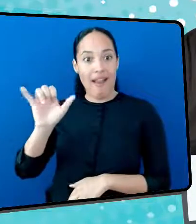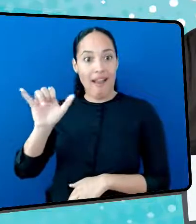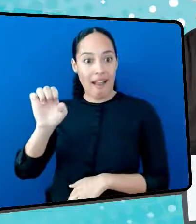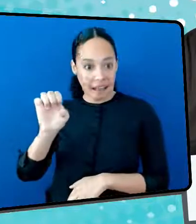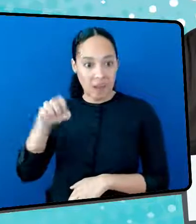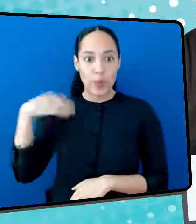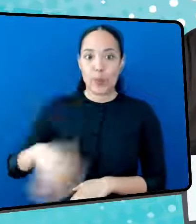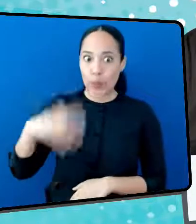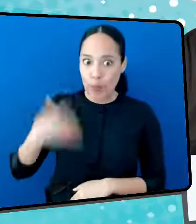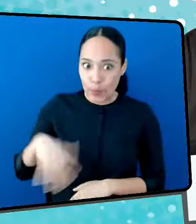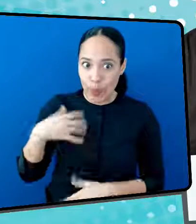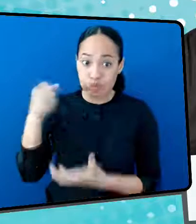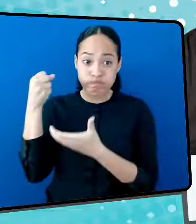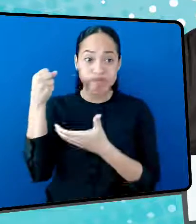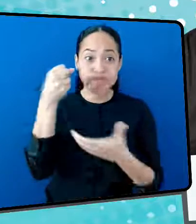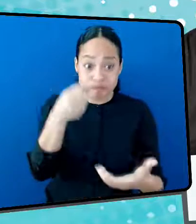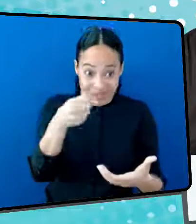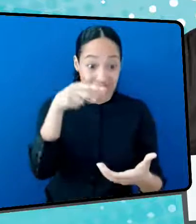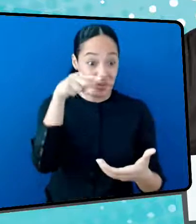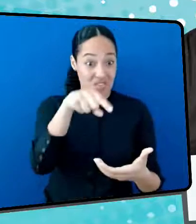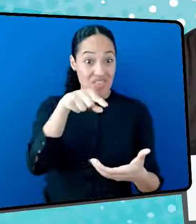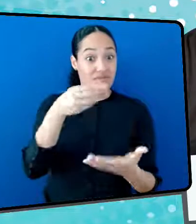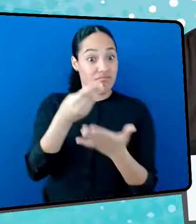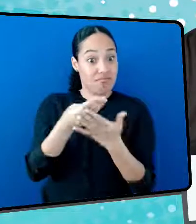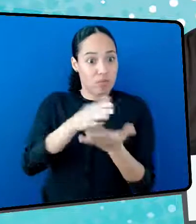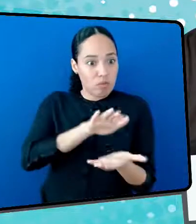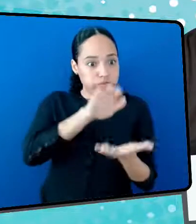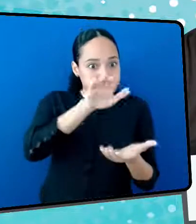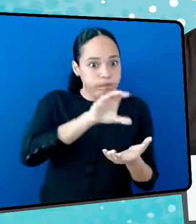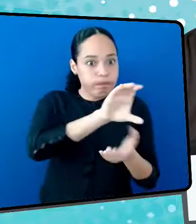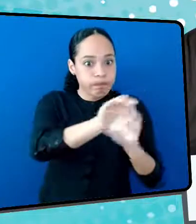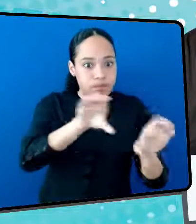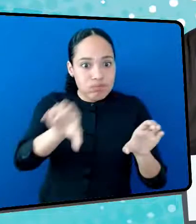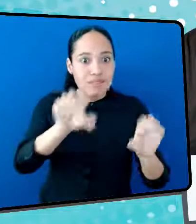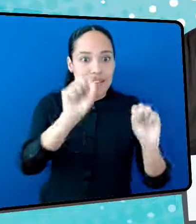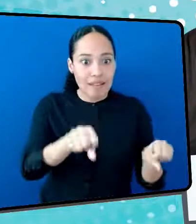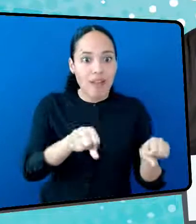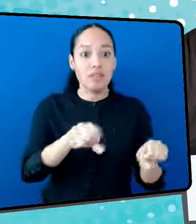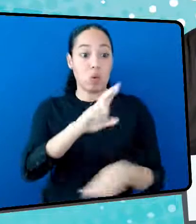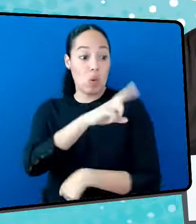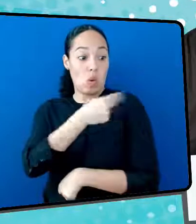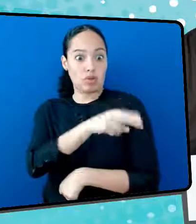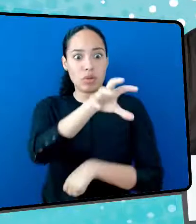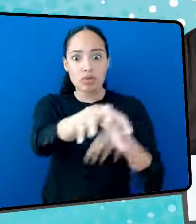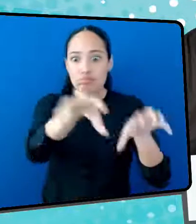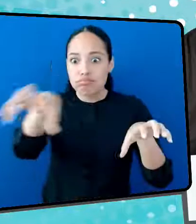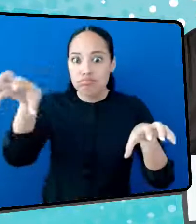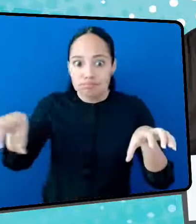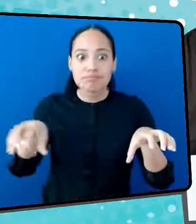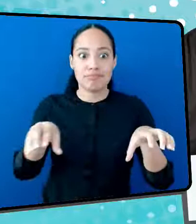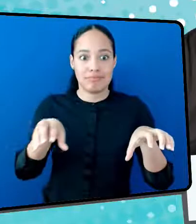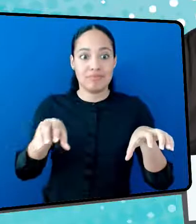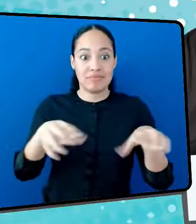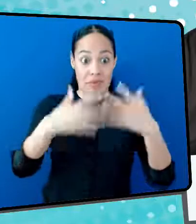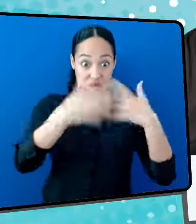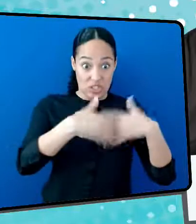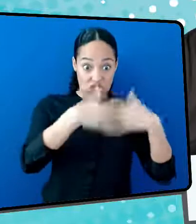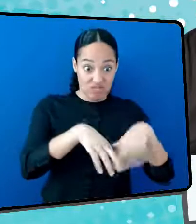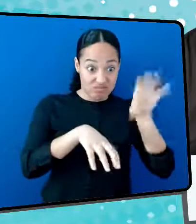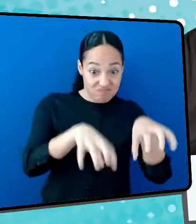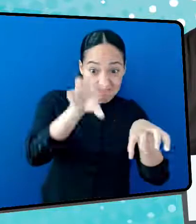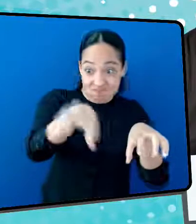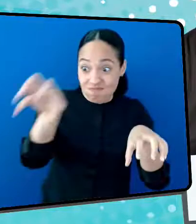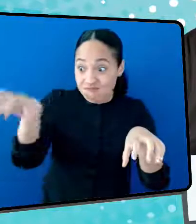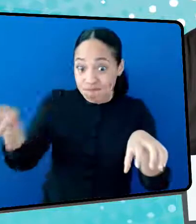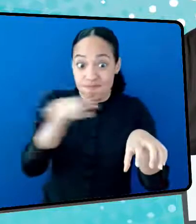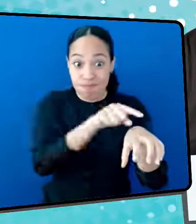data from their own hospital. But they're critically going to then have that certified as a medical device. So other NHS hospitals are going to be able to use that.